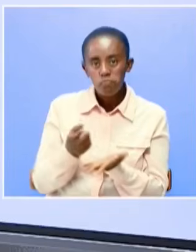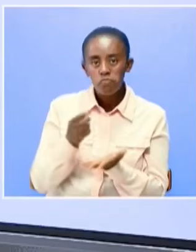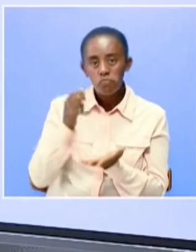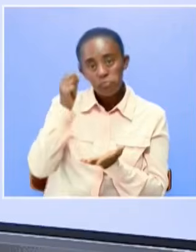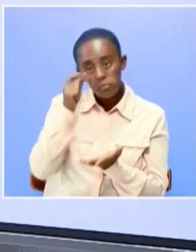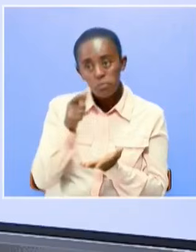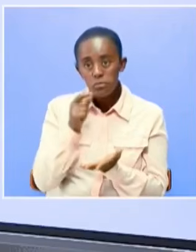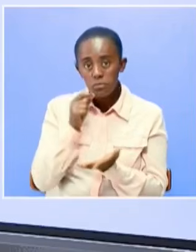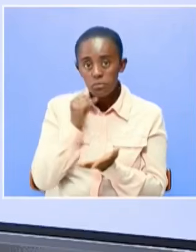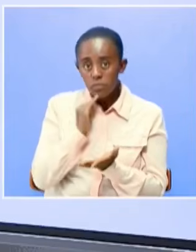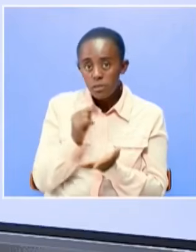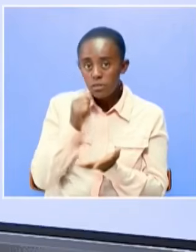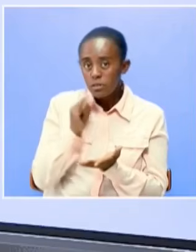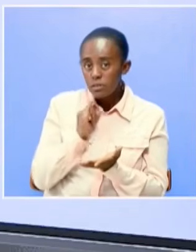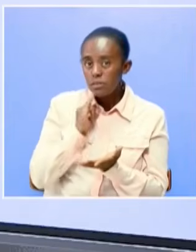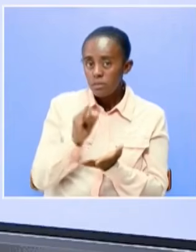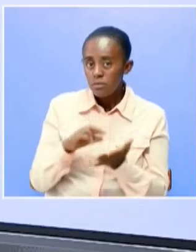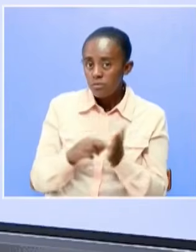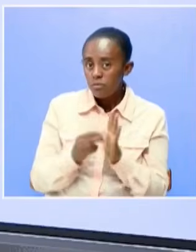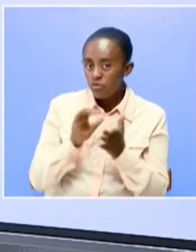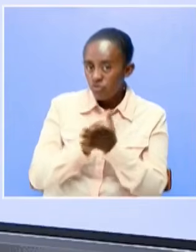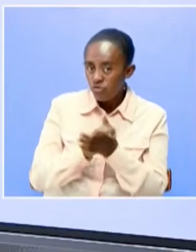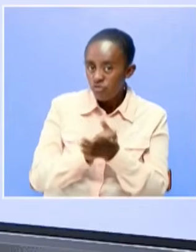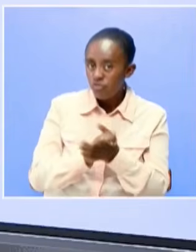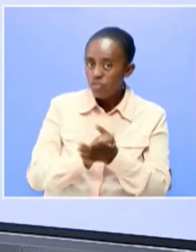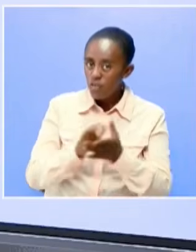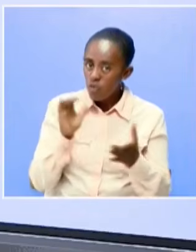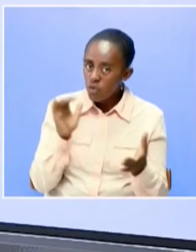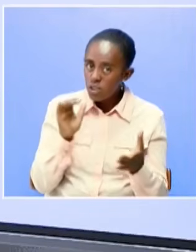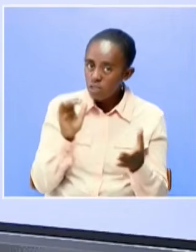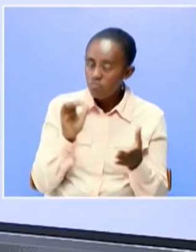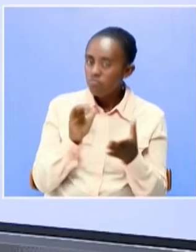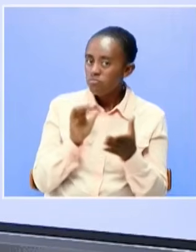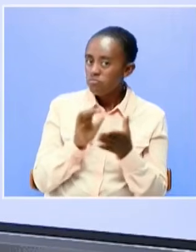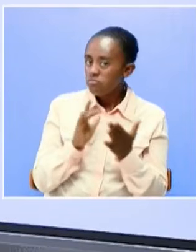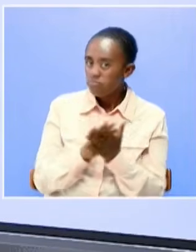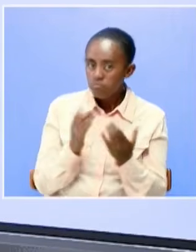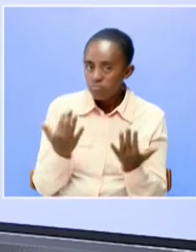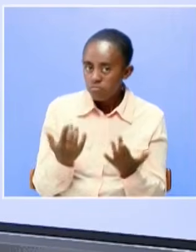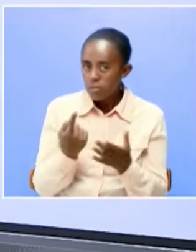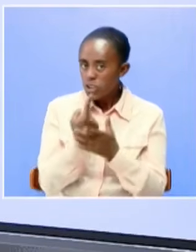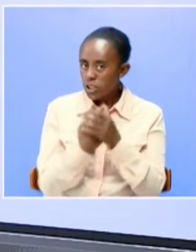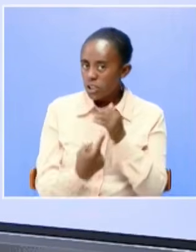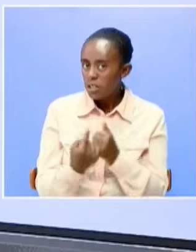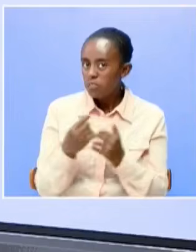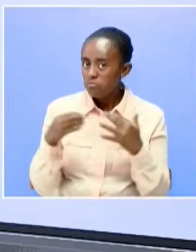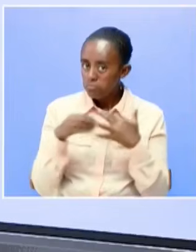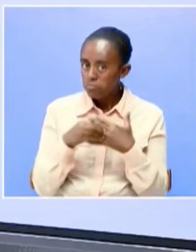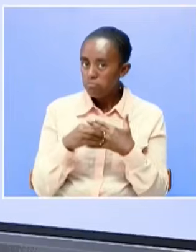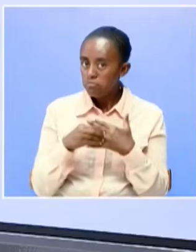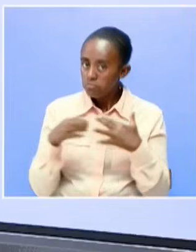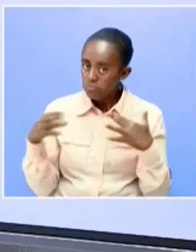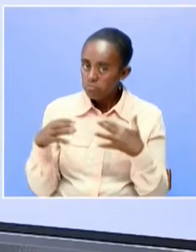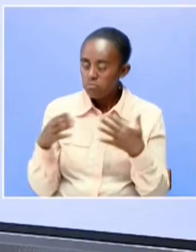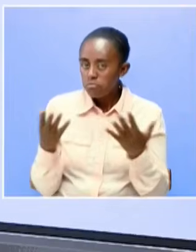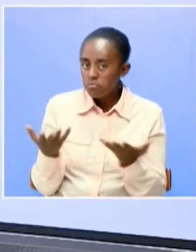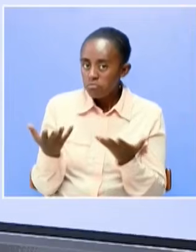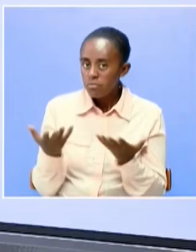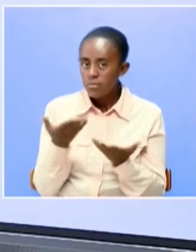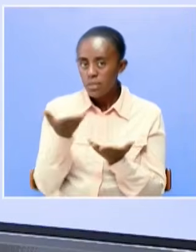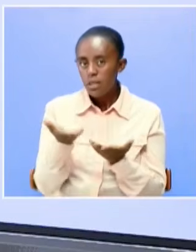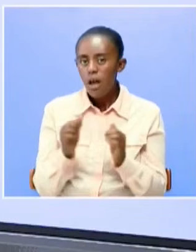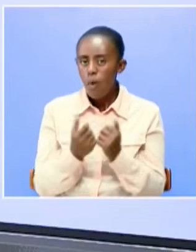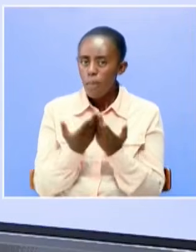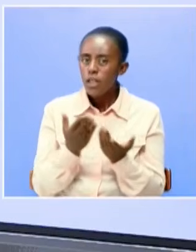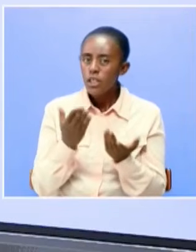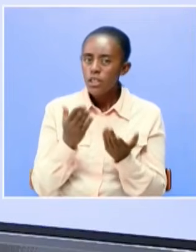he or she married, divorced, are not married, single? That could be added there. And also how